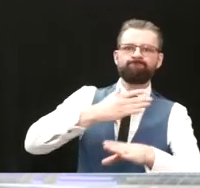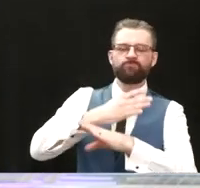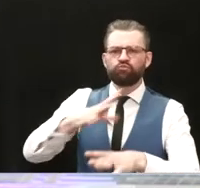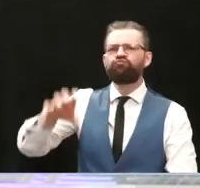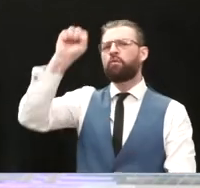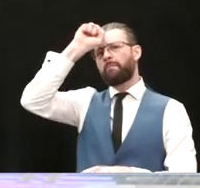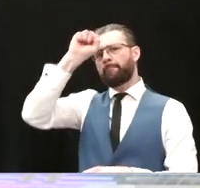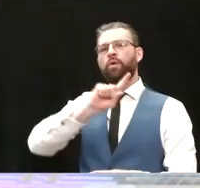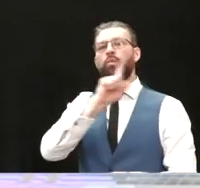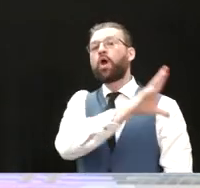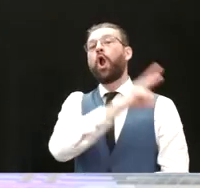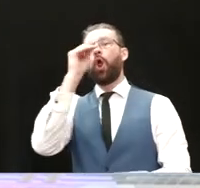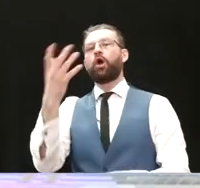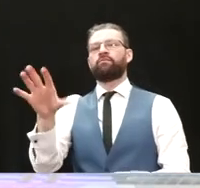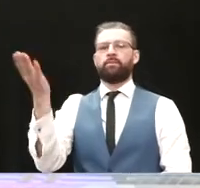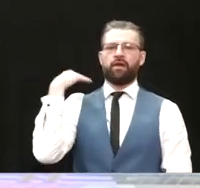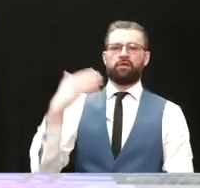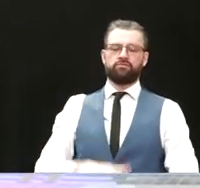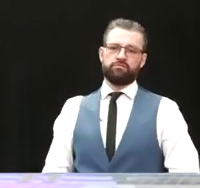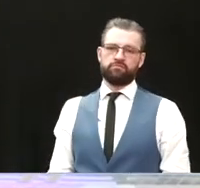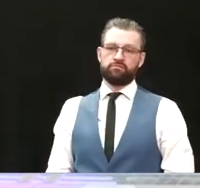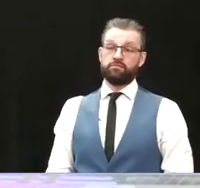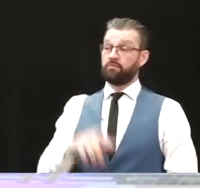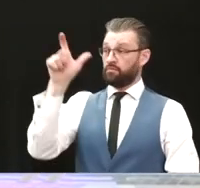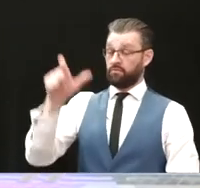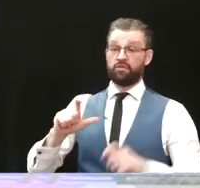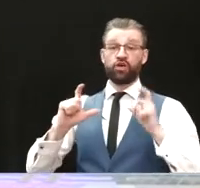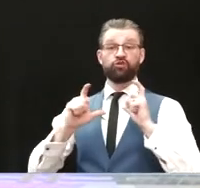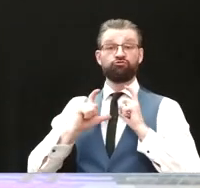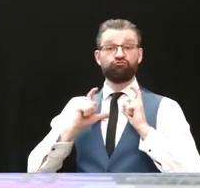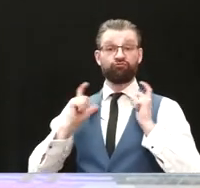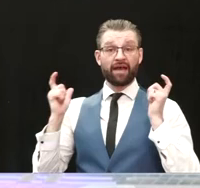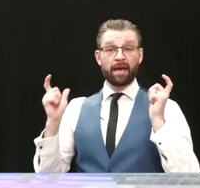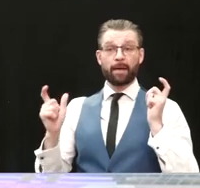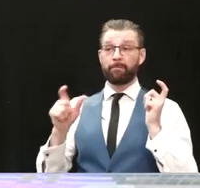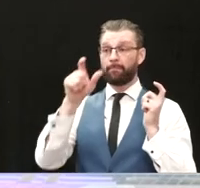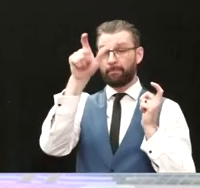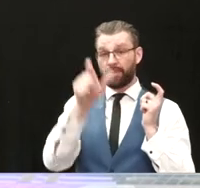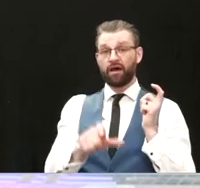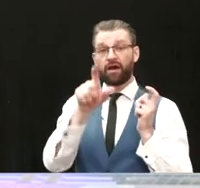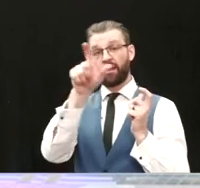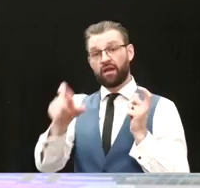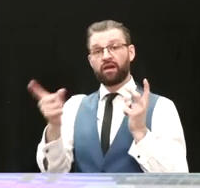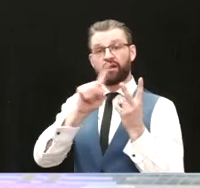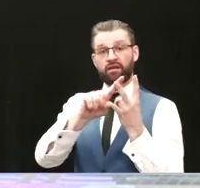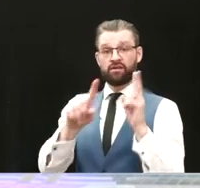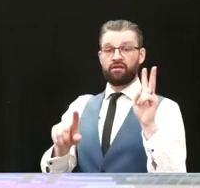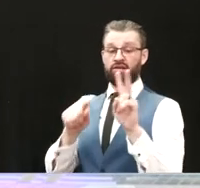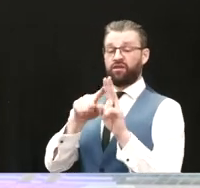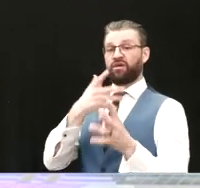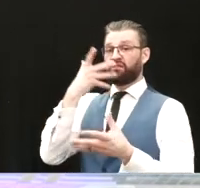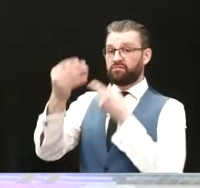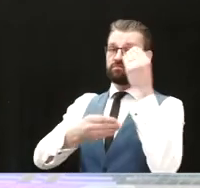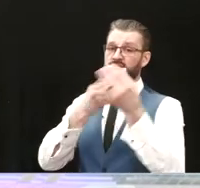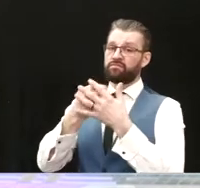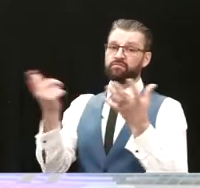past. We are honored to hear from Rabbi and Rebetzin Epstein, thank you for your reflections and